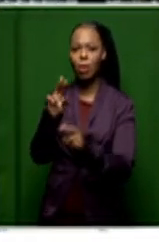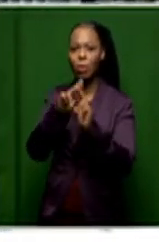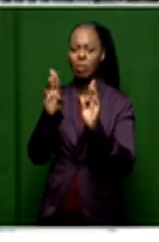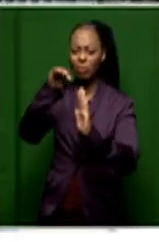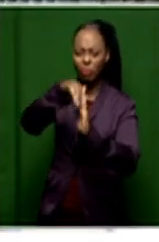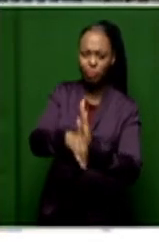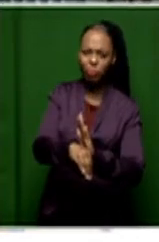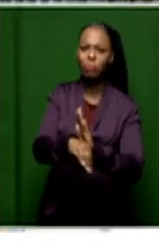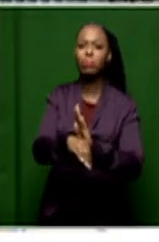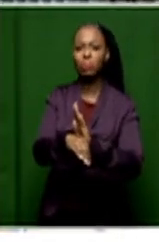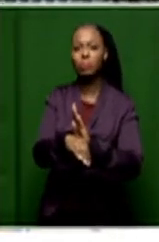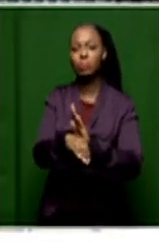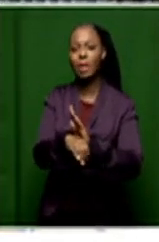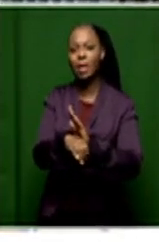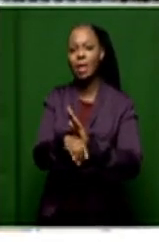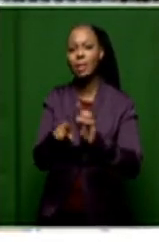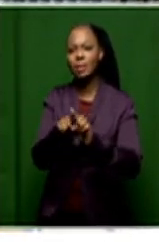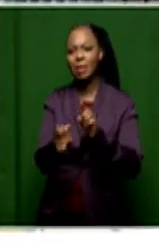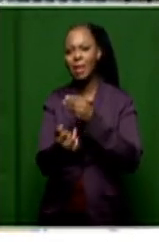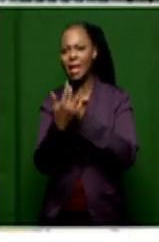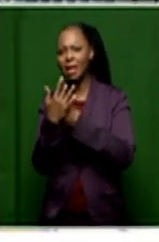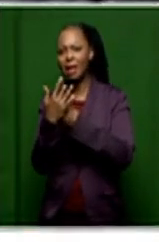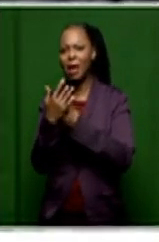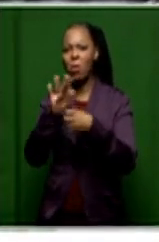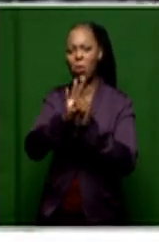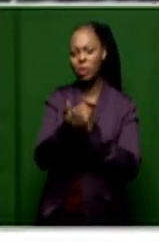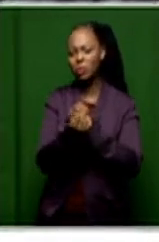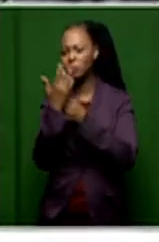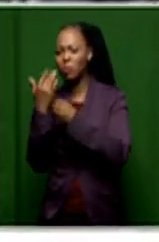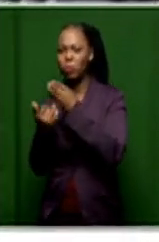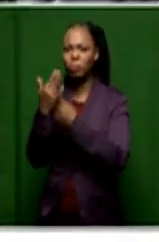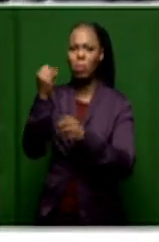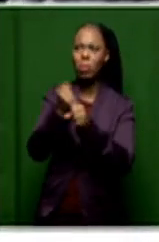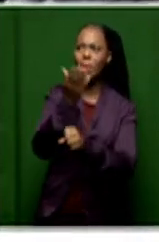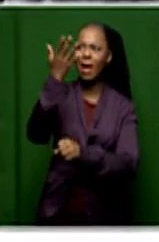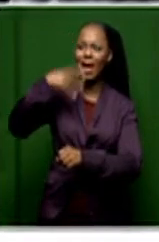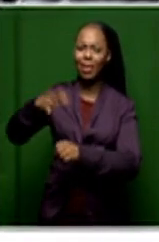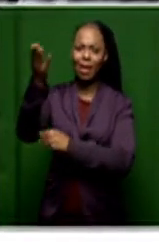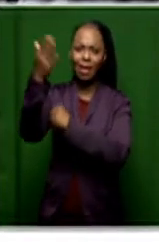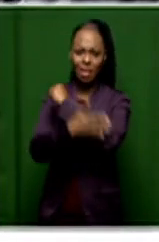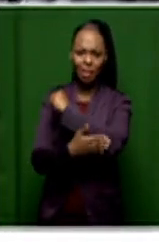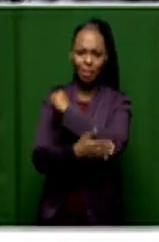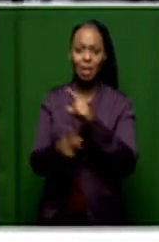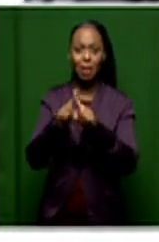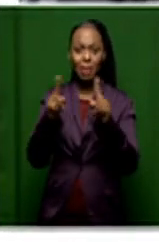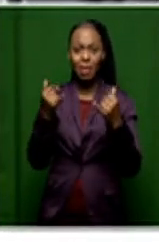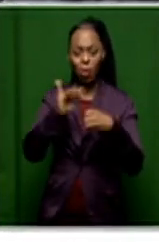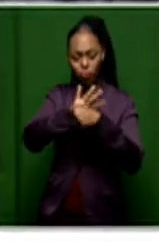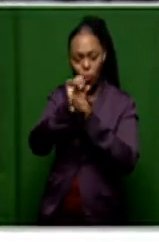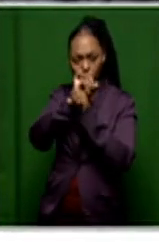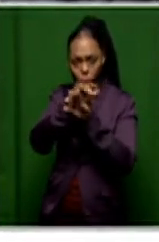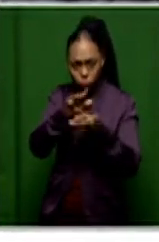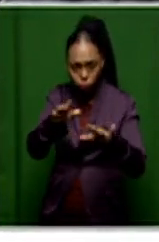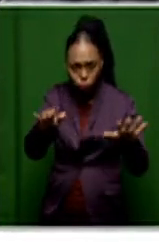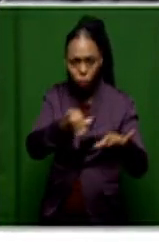the same kind of level of infections that we've seen in other countries. But, the explosion of infections back